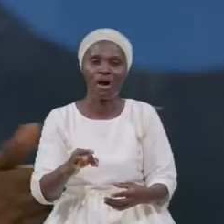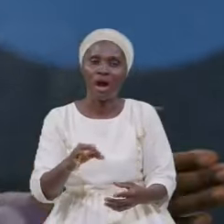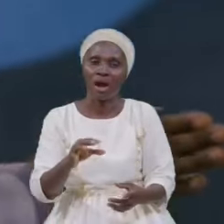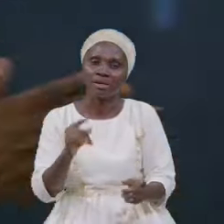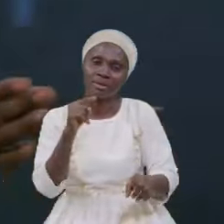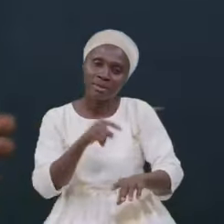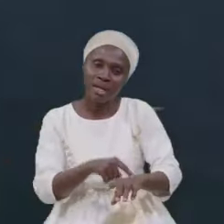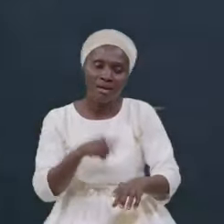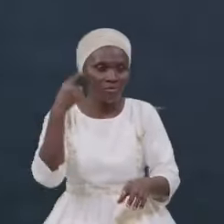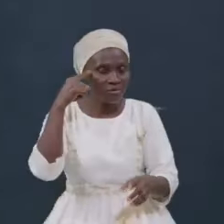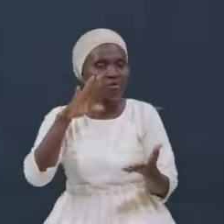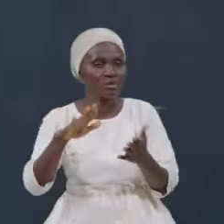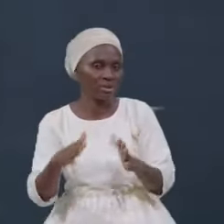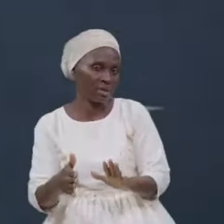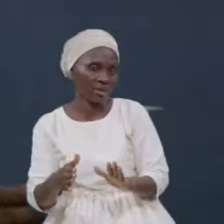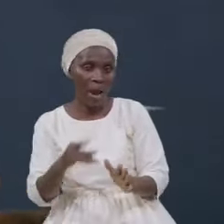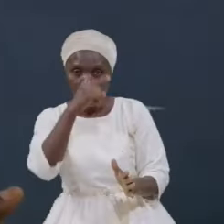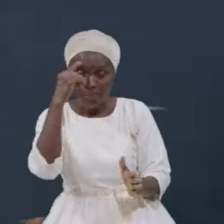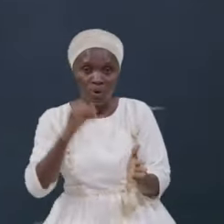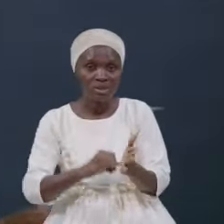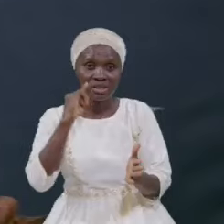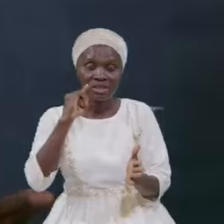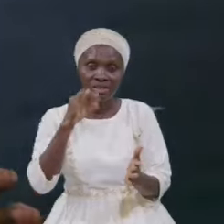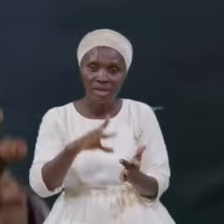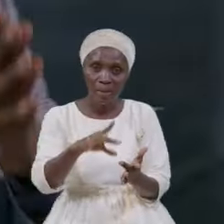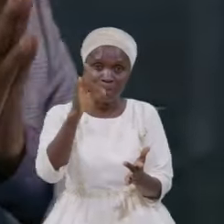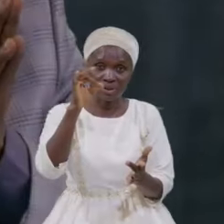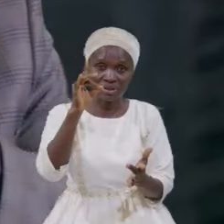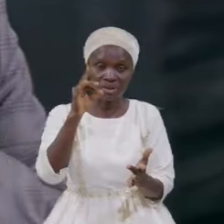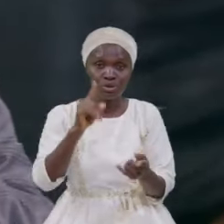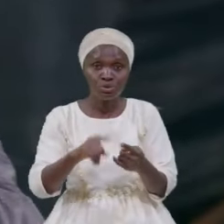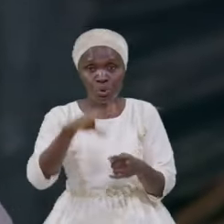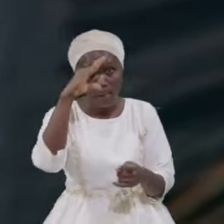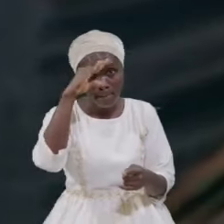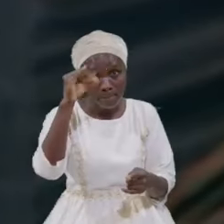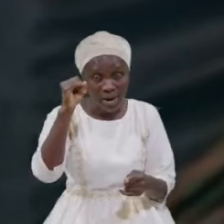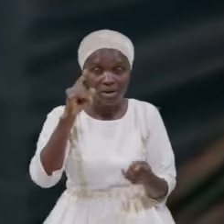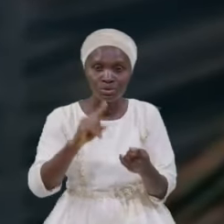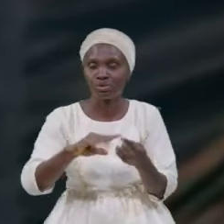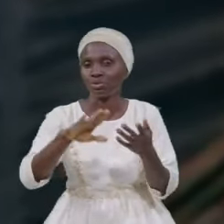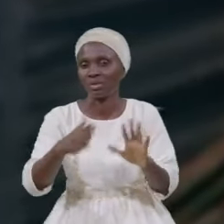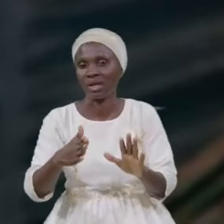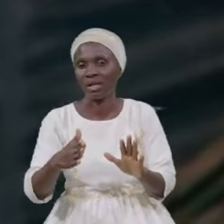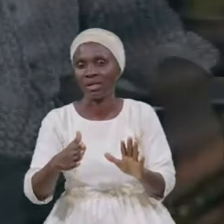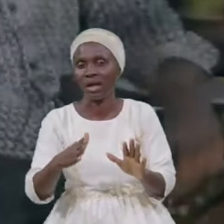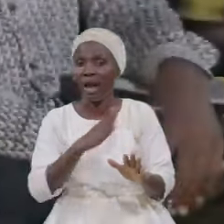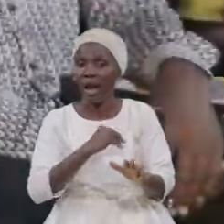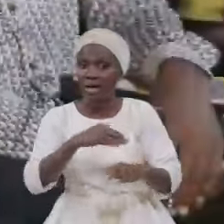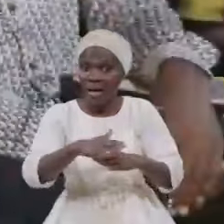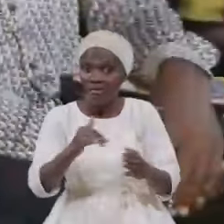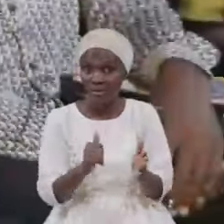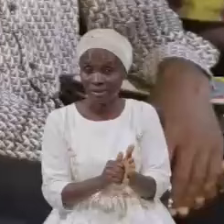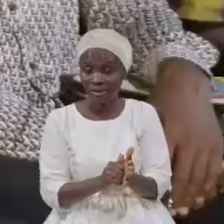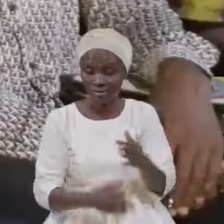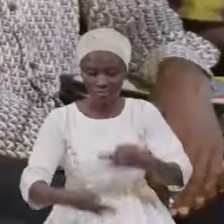die, and after this, the judgment." Did you hear that?